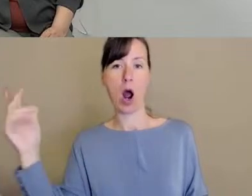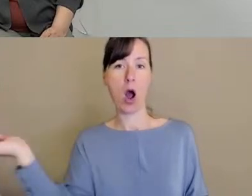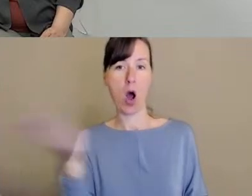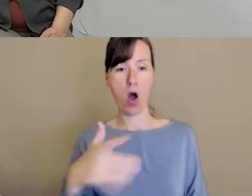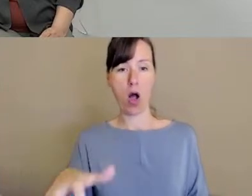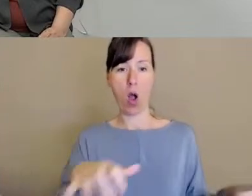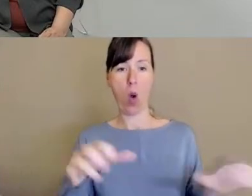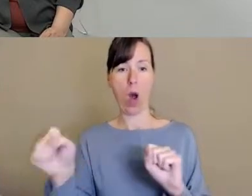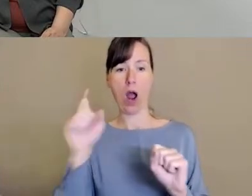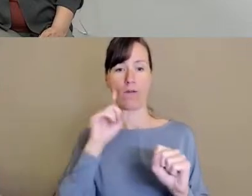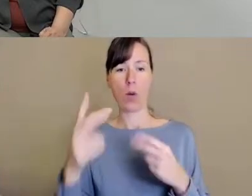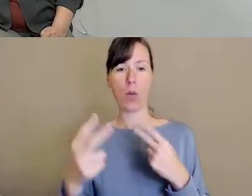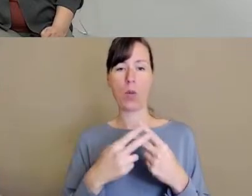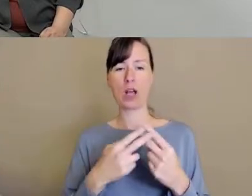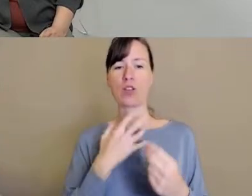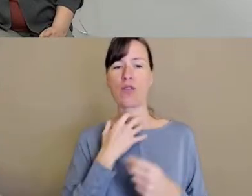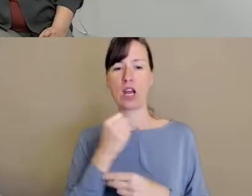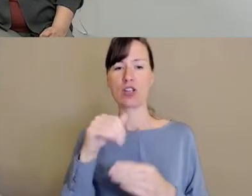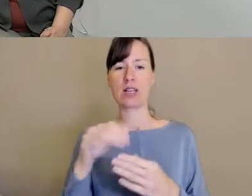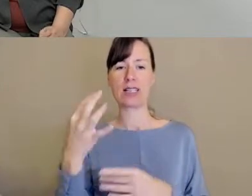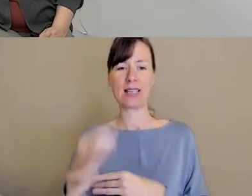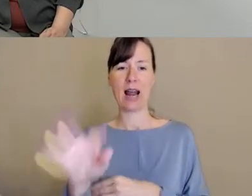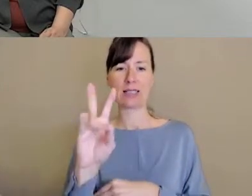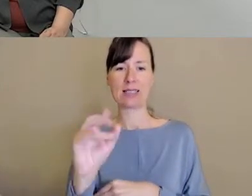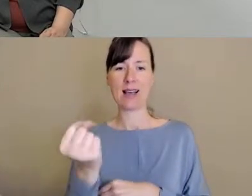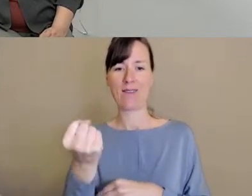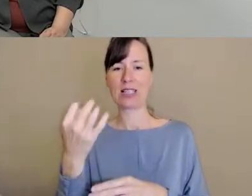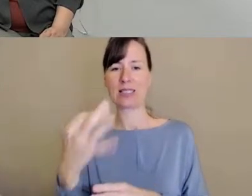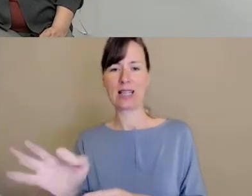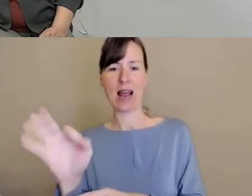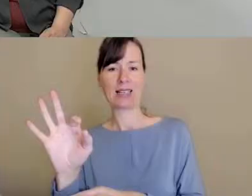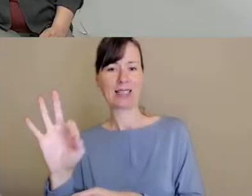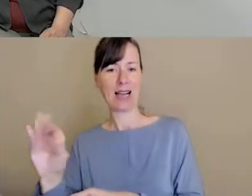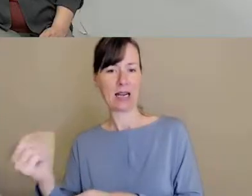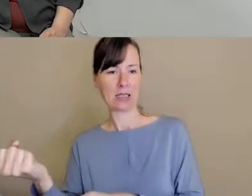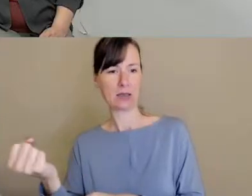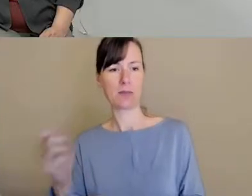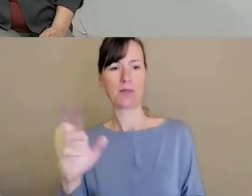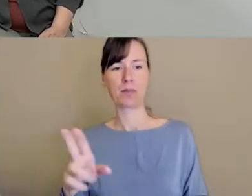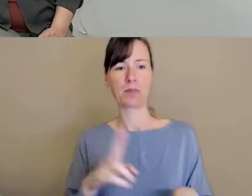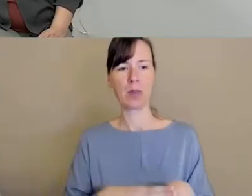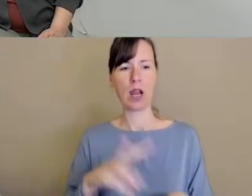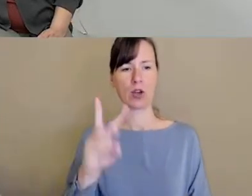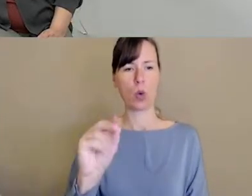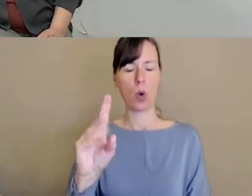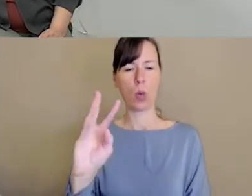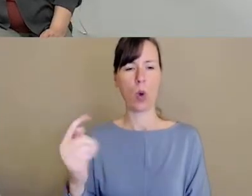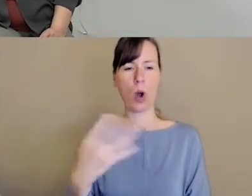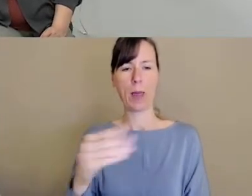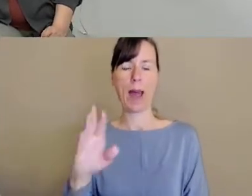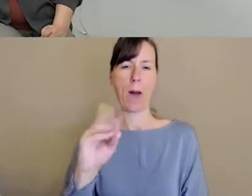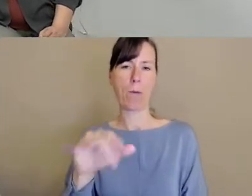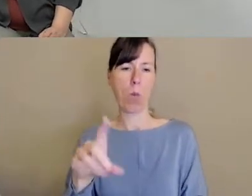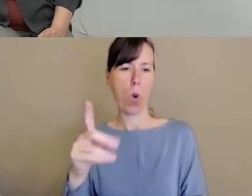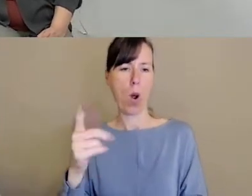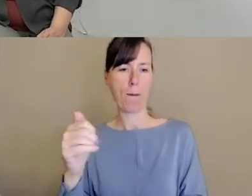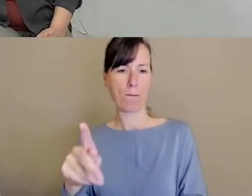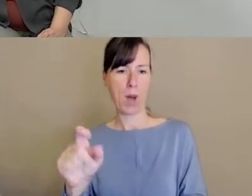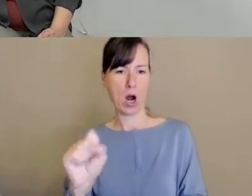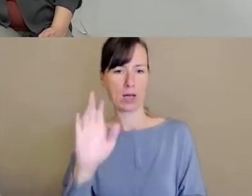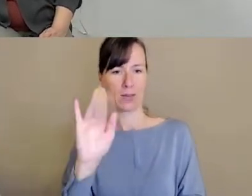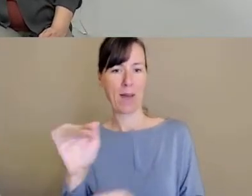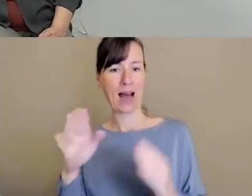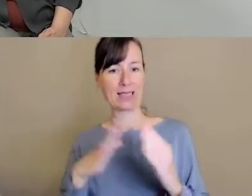with the mayor and council, organizations, and the community at large, the Cheverly Green Infrastructure Committee seeks opportunities